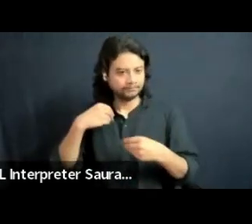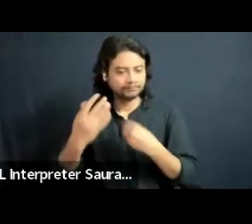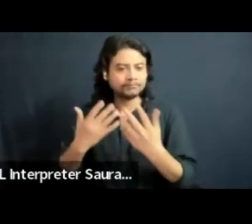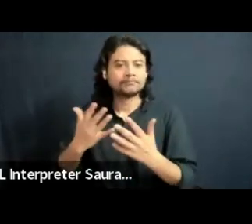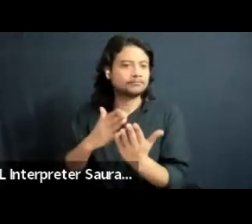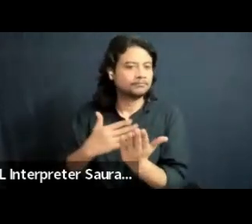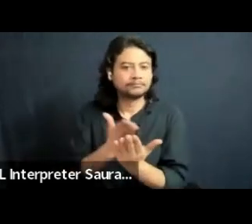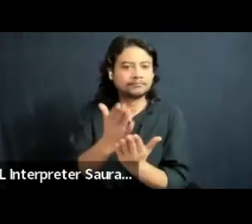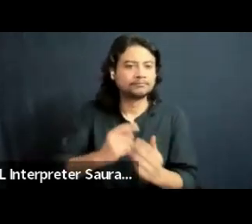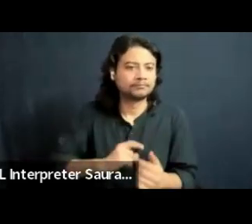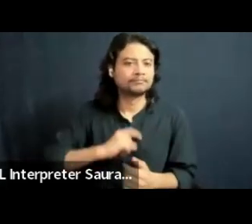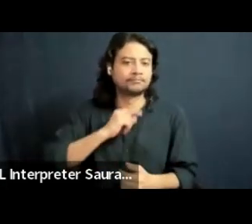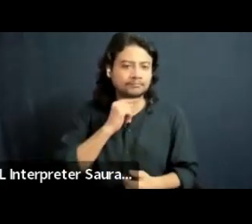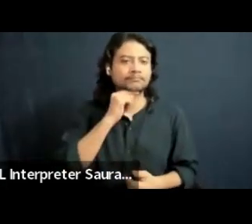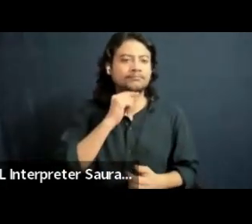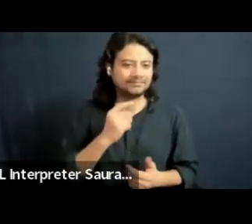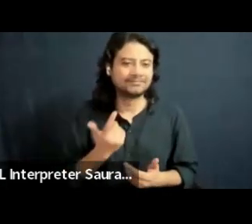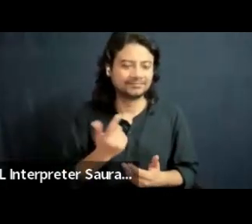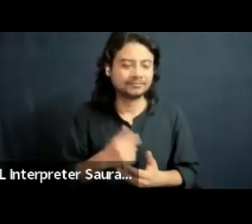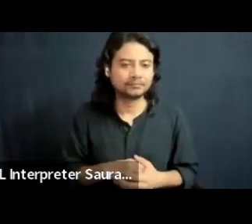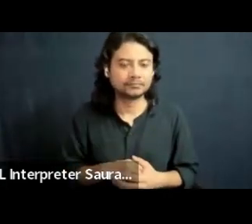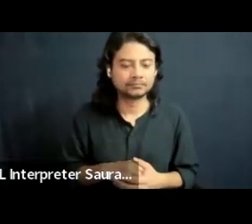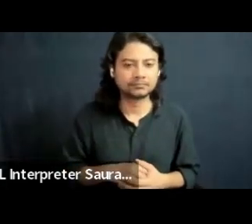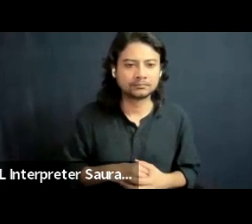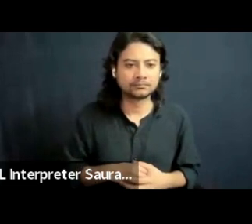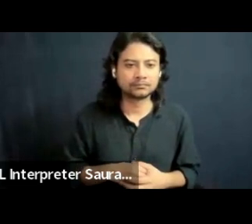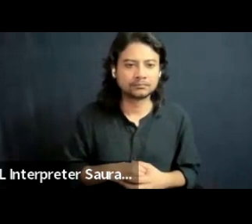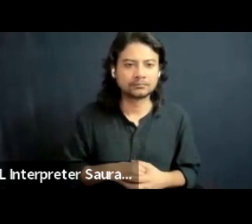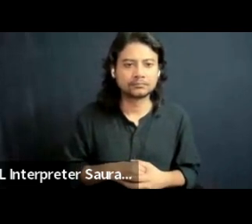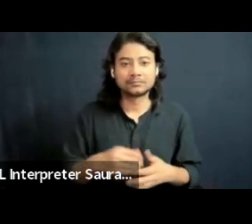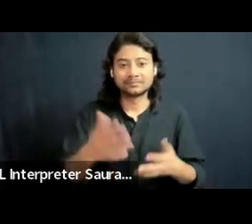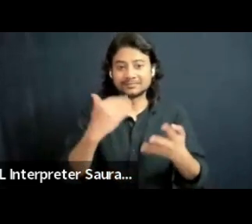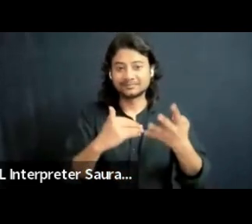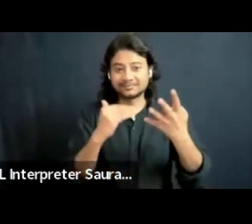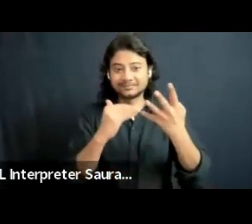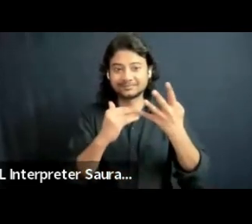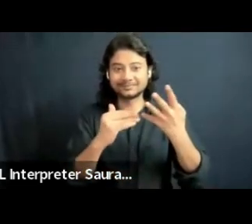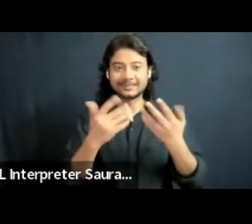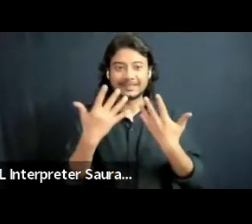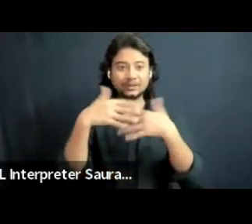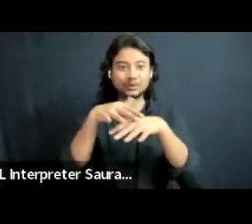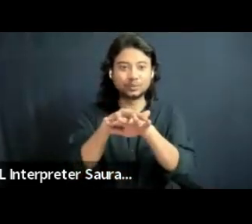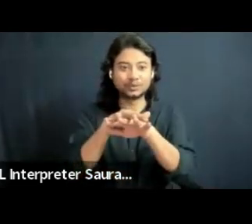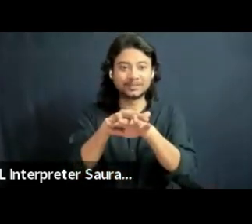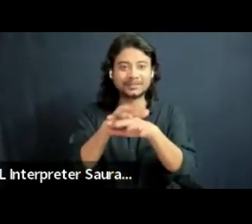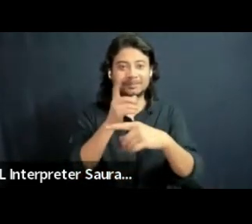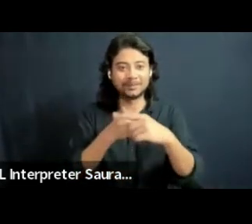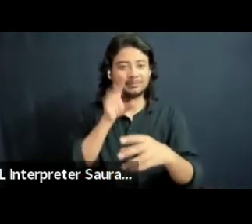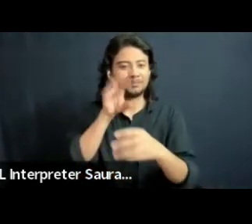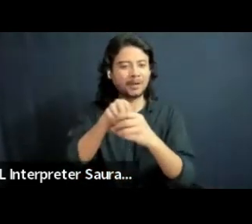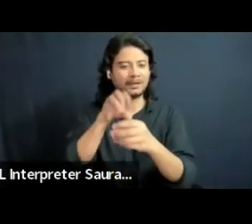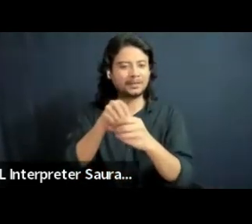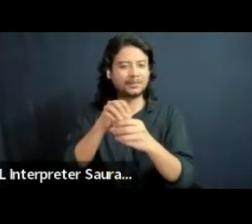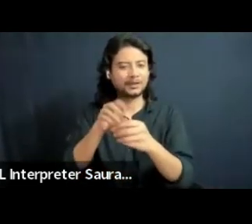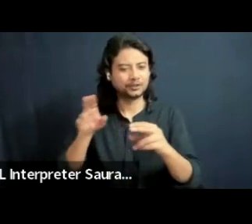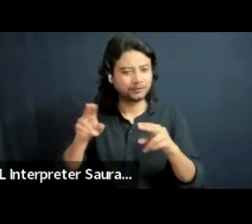that I sometimes feel a little irritated with now. I'm sorry to say this, but sometimes I feel it's a little,